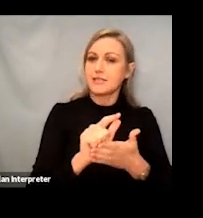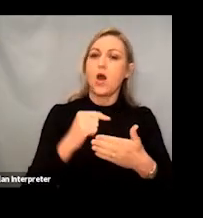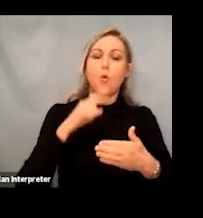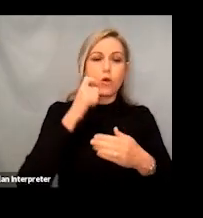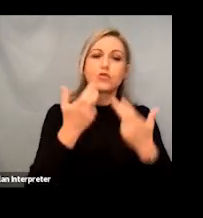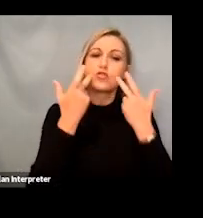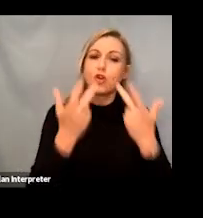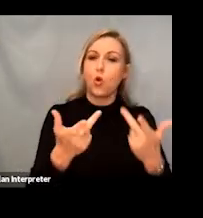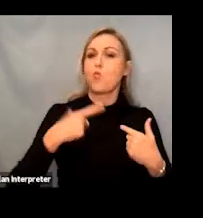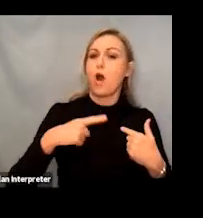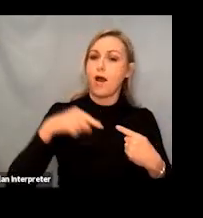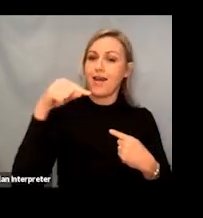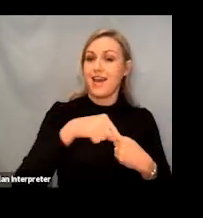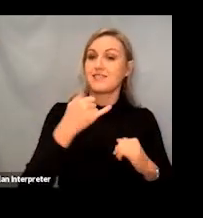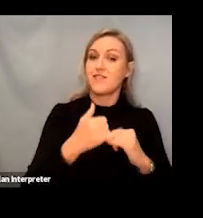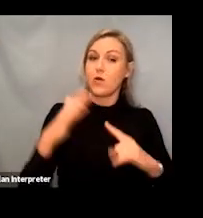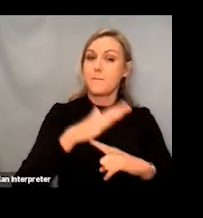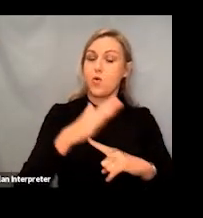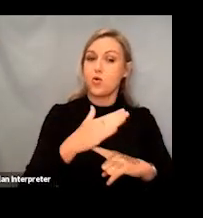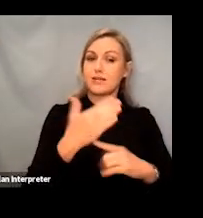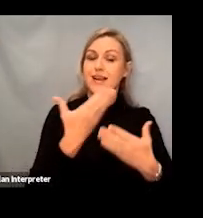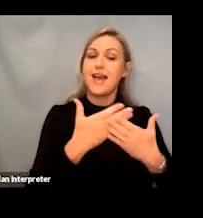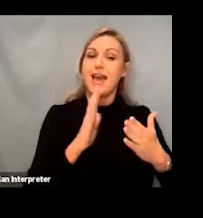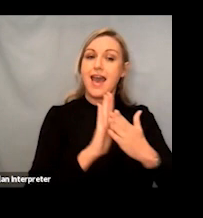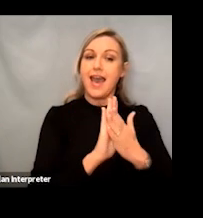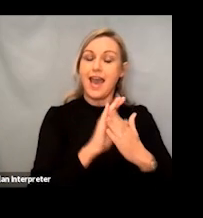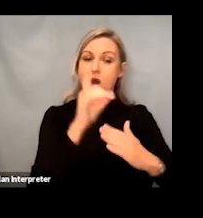is important. The hierarchically speaking,